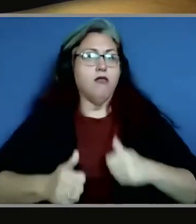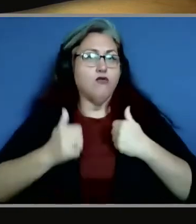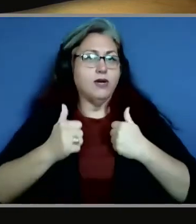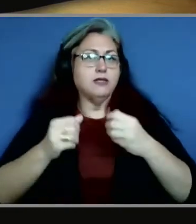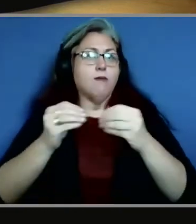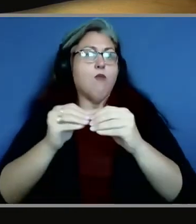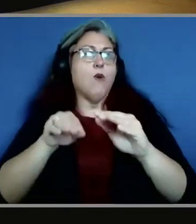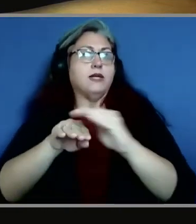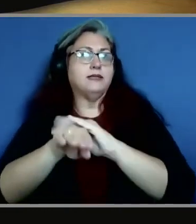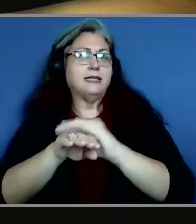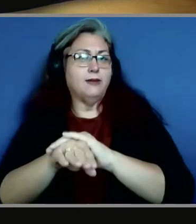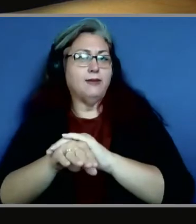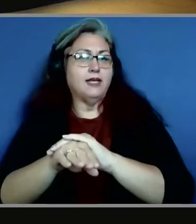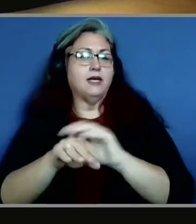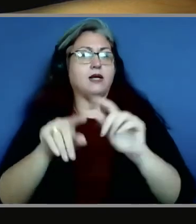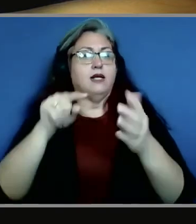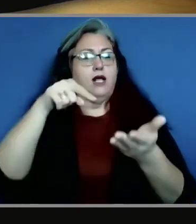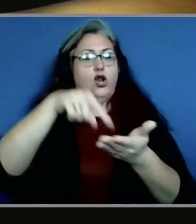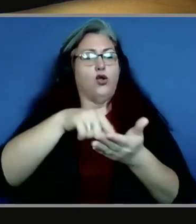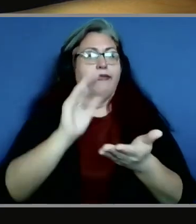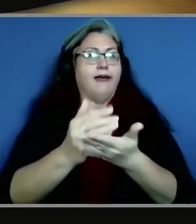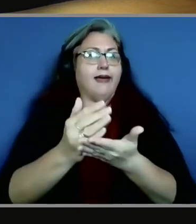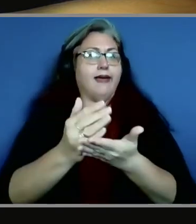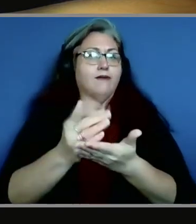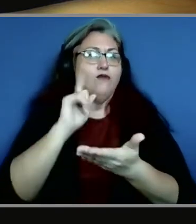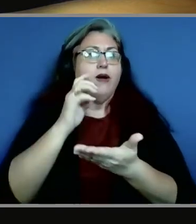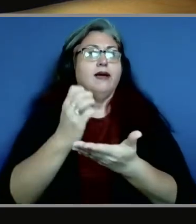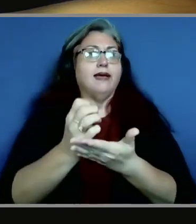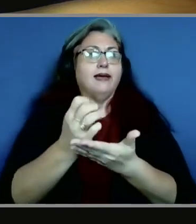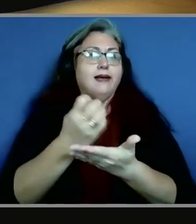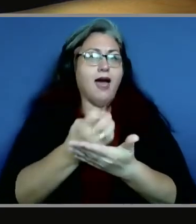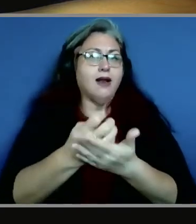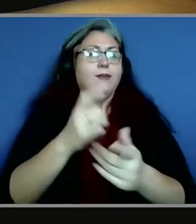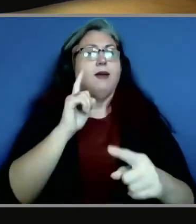and within our economy and in our environment. Mahalo.